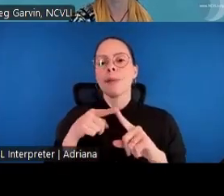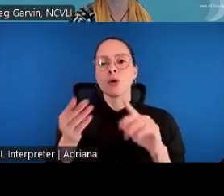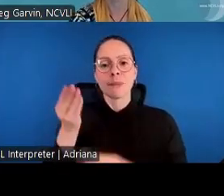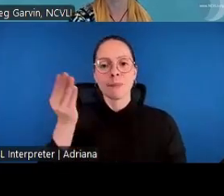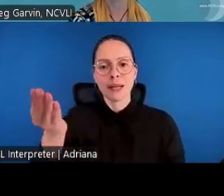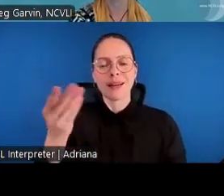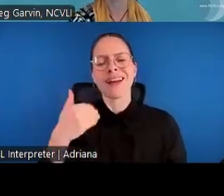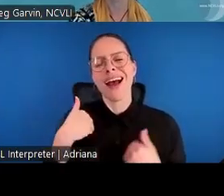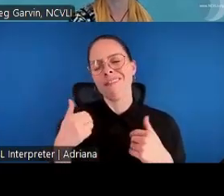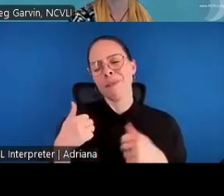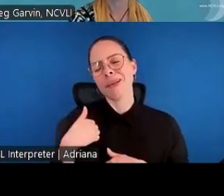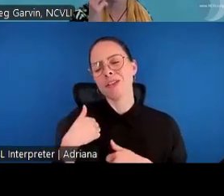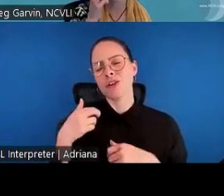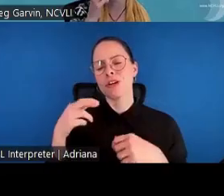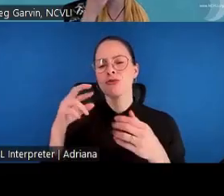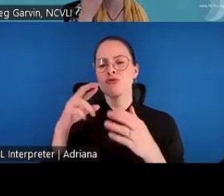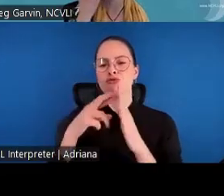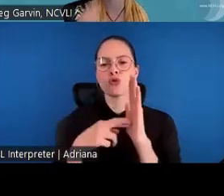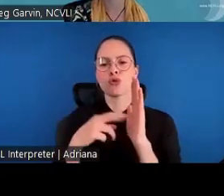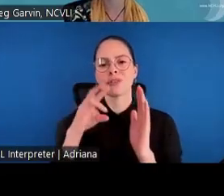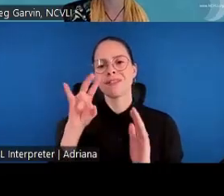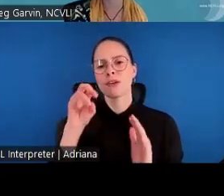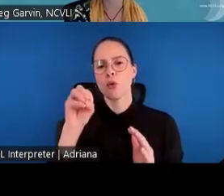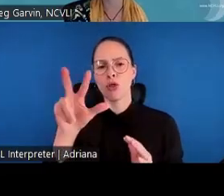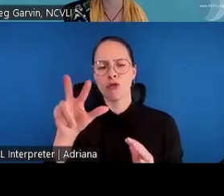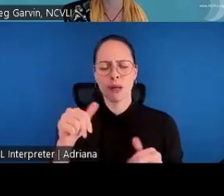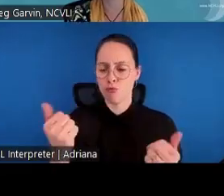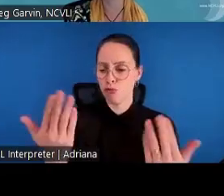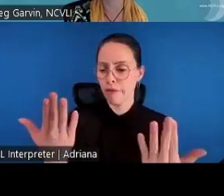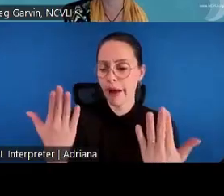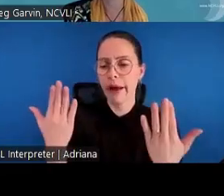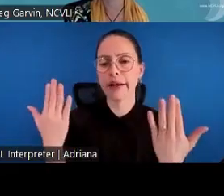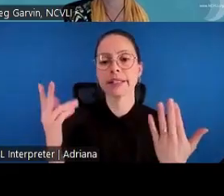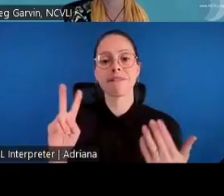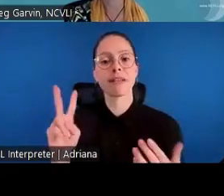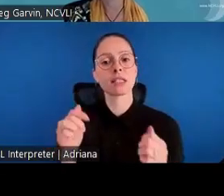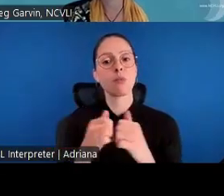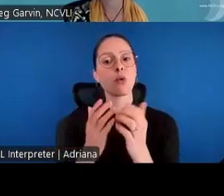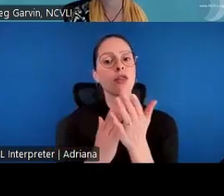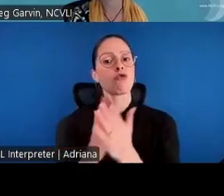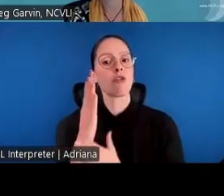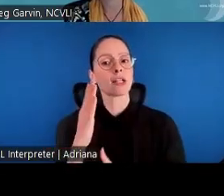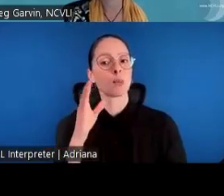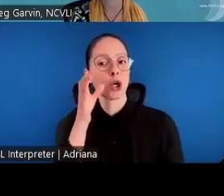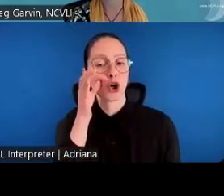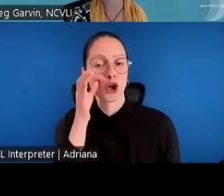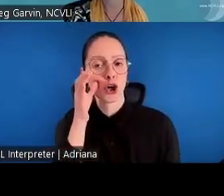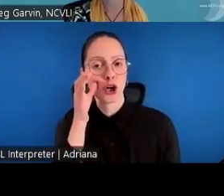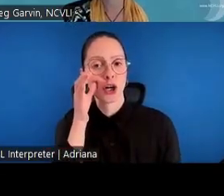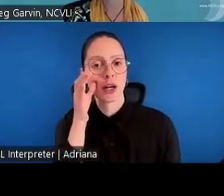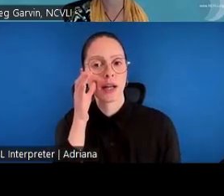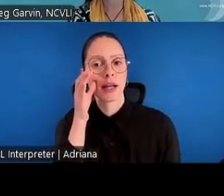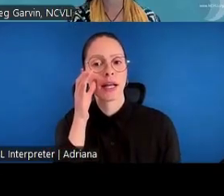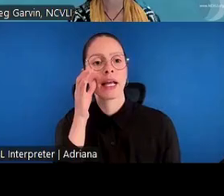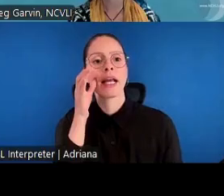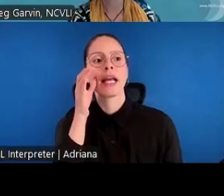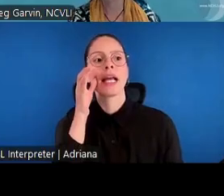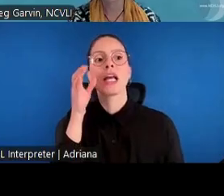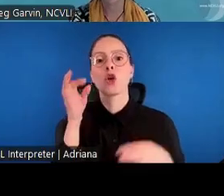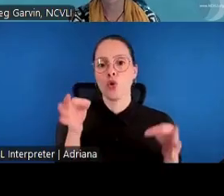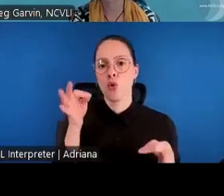703 provides, I believe, the victim with the right to be heard in court on these issues.